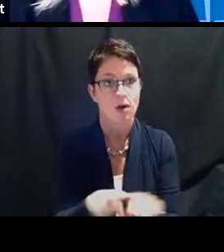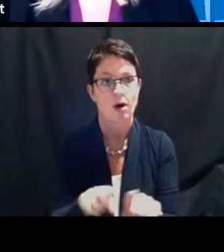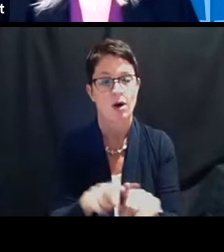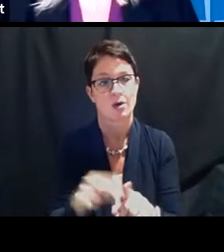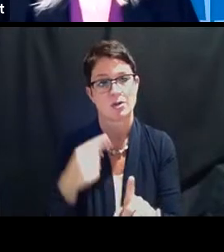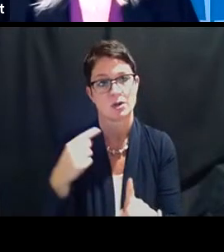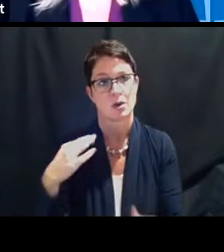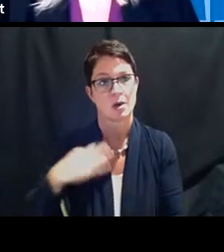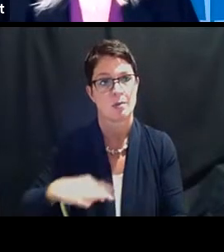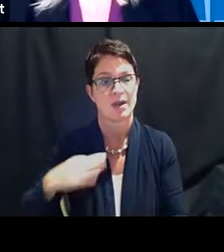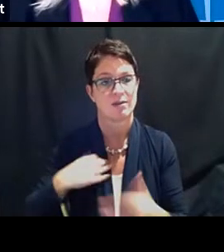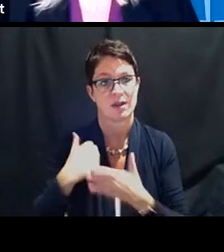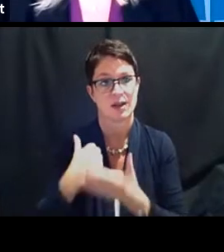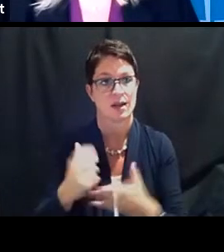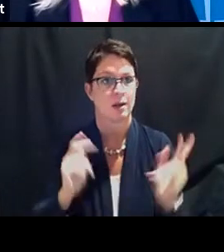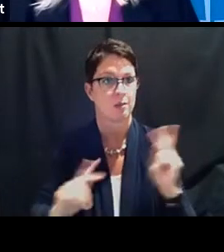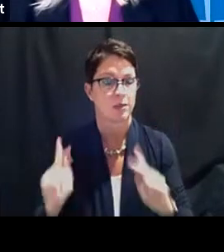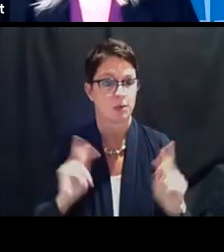benefit people